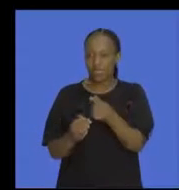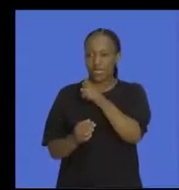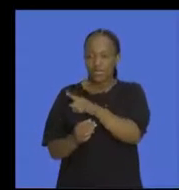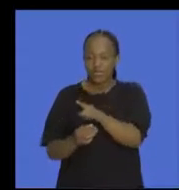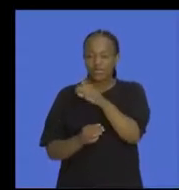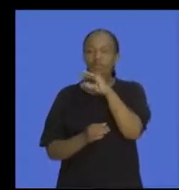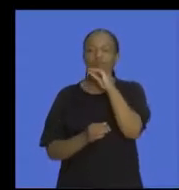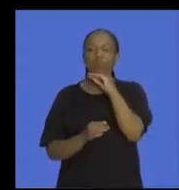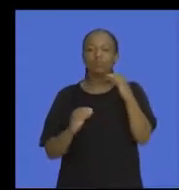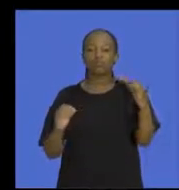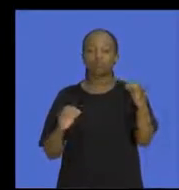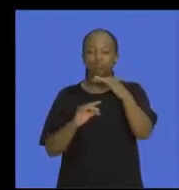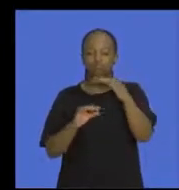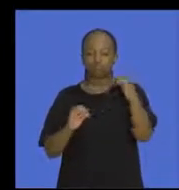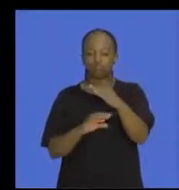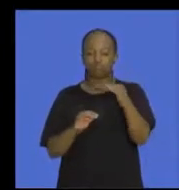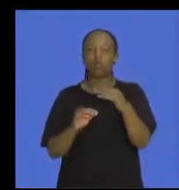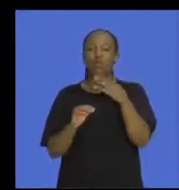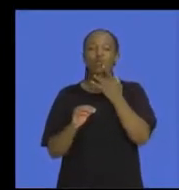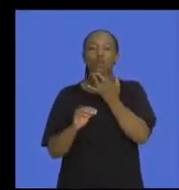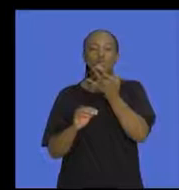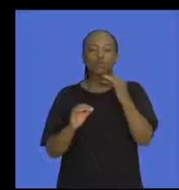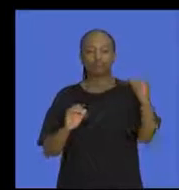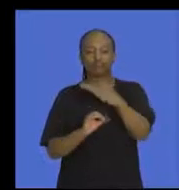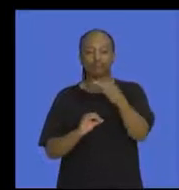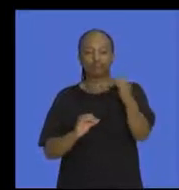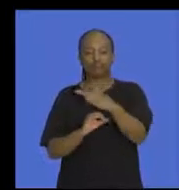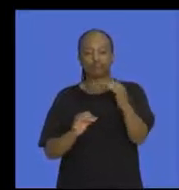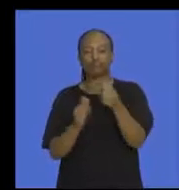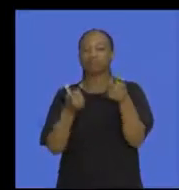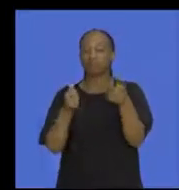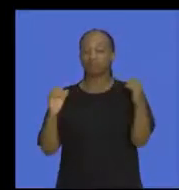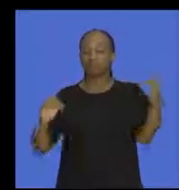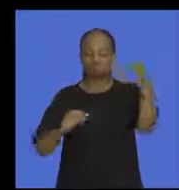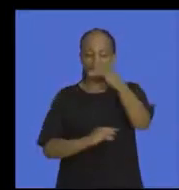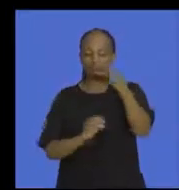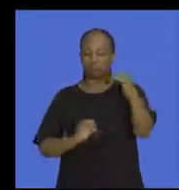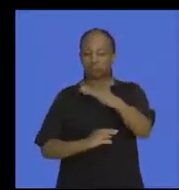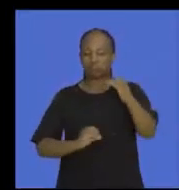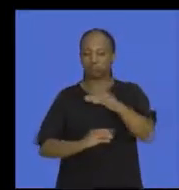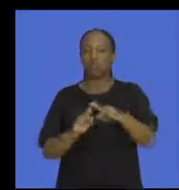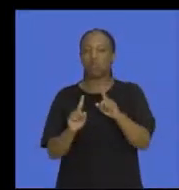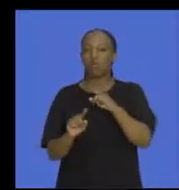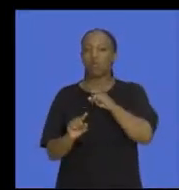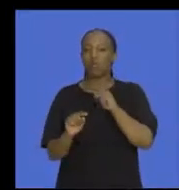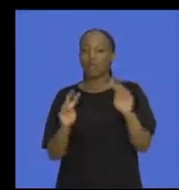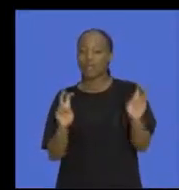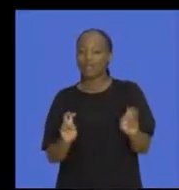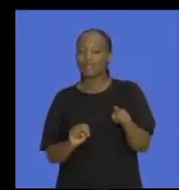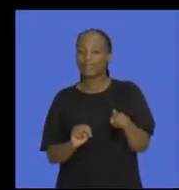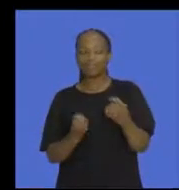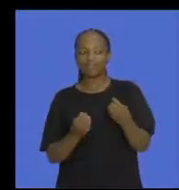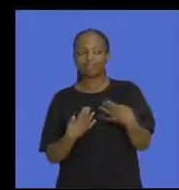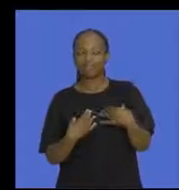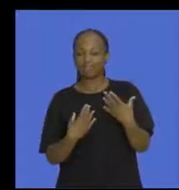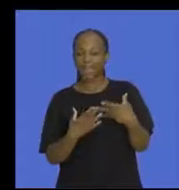that all the current passes through the battery, and the battery actually, as the source of energy, does not provide